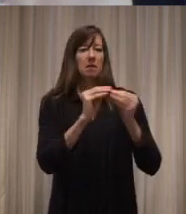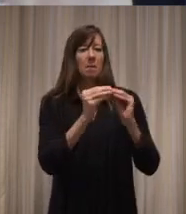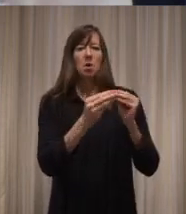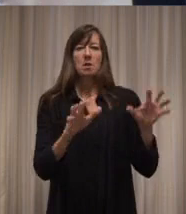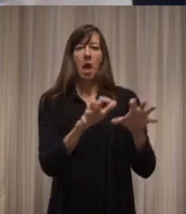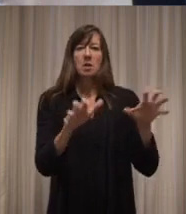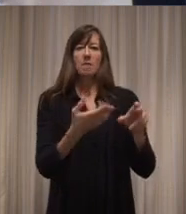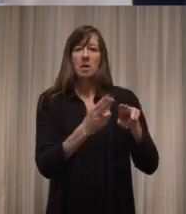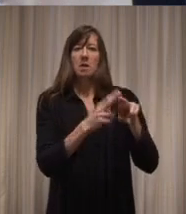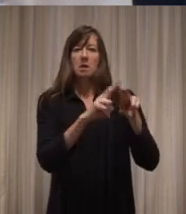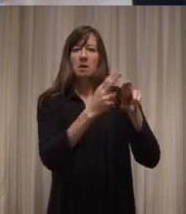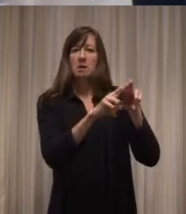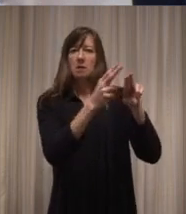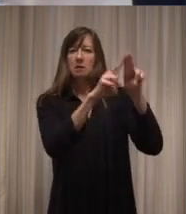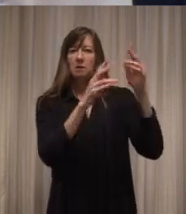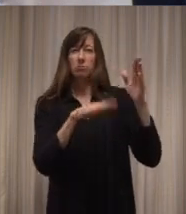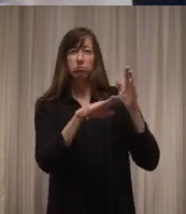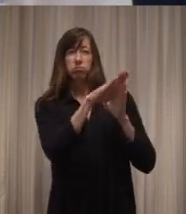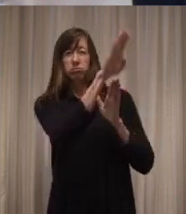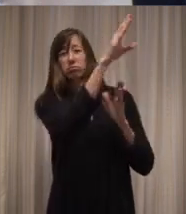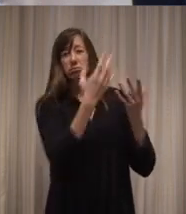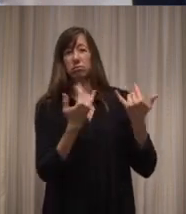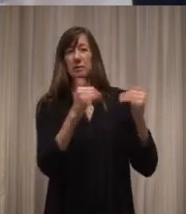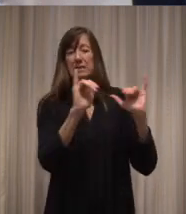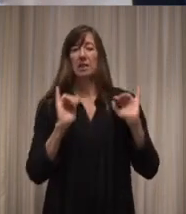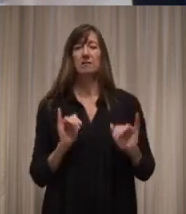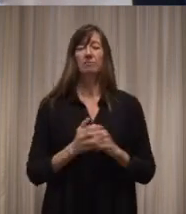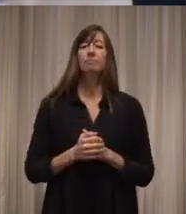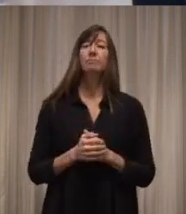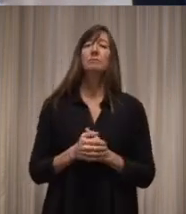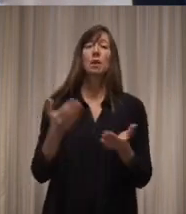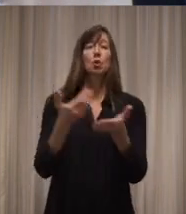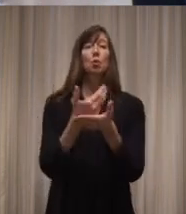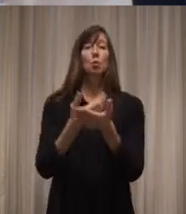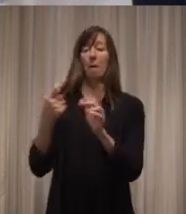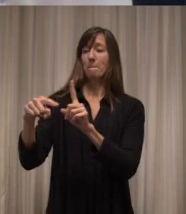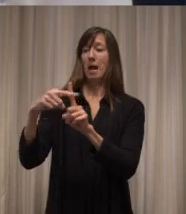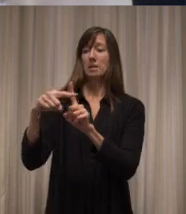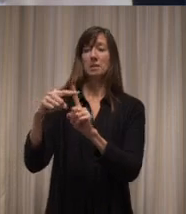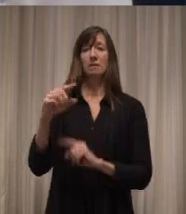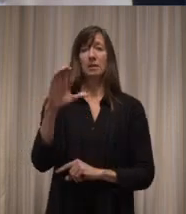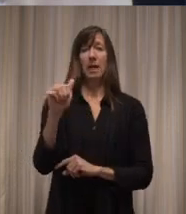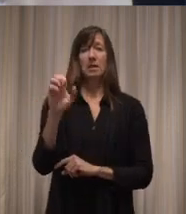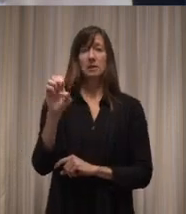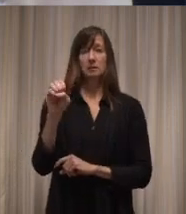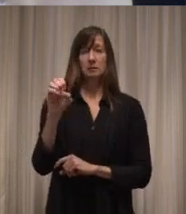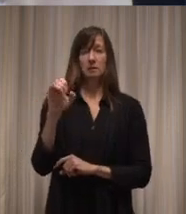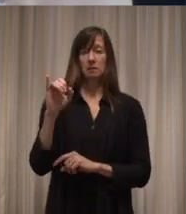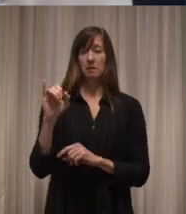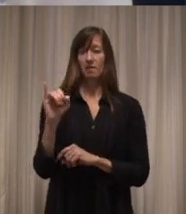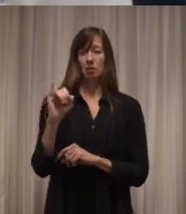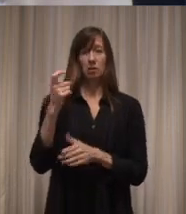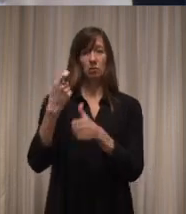reaching sort of an exponential level. New positive case rate is also up. In the last